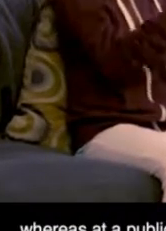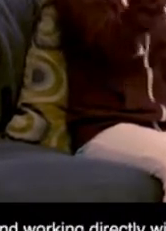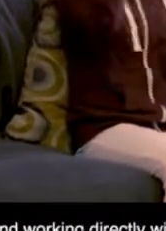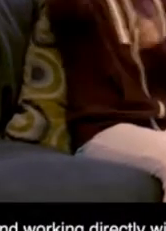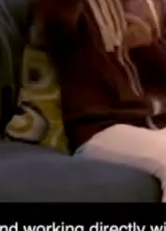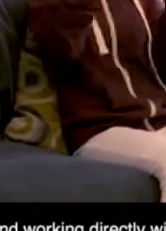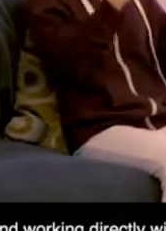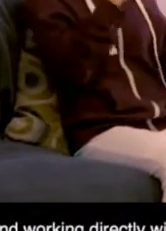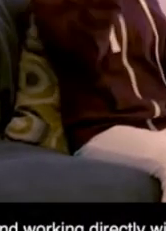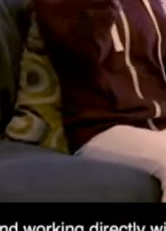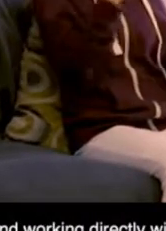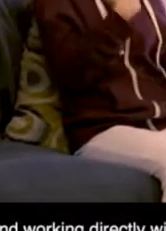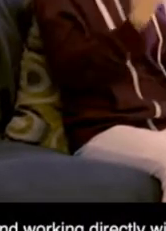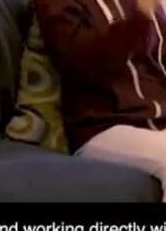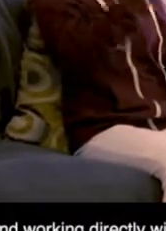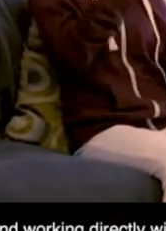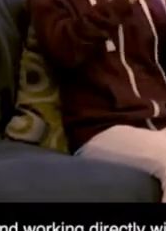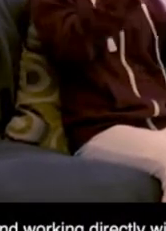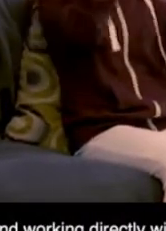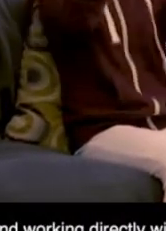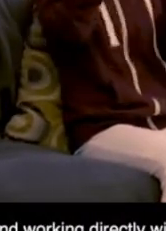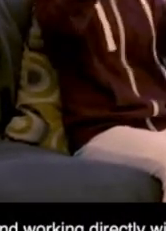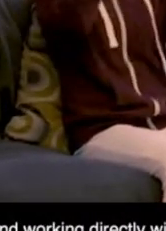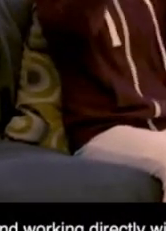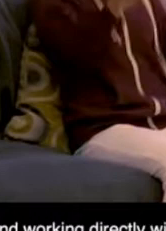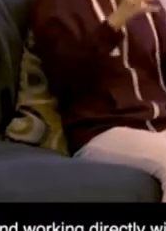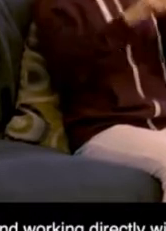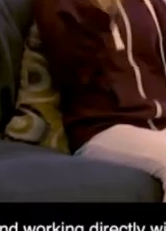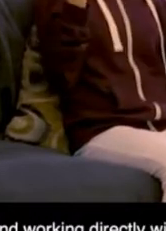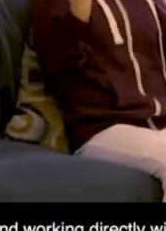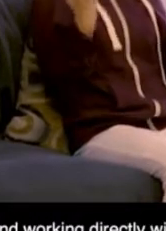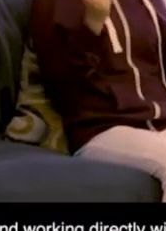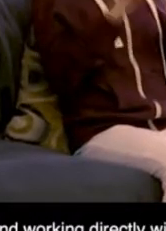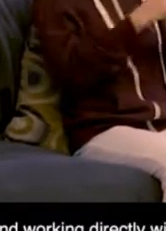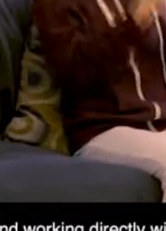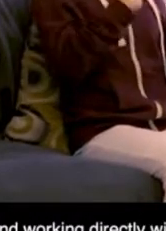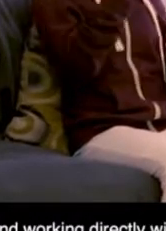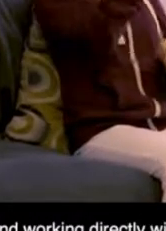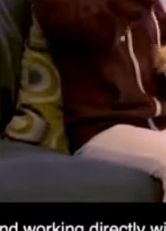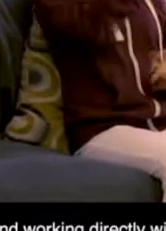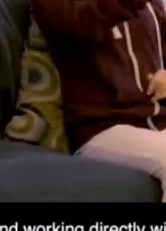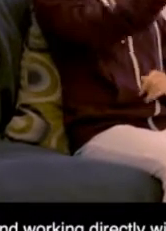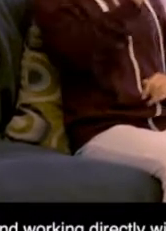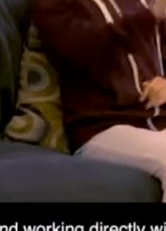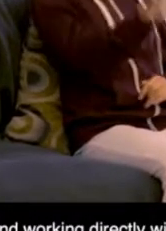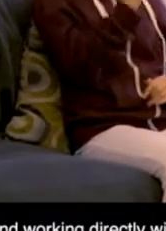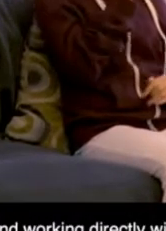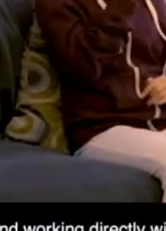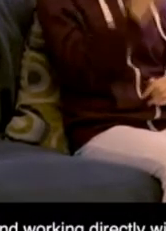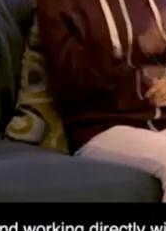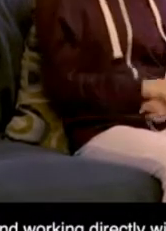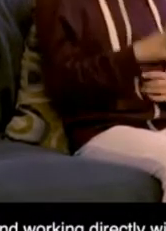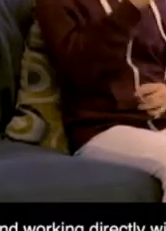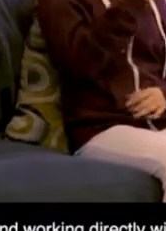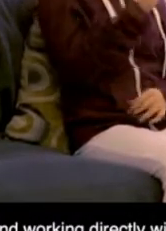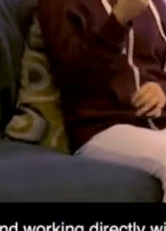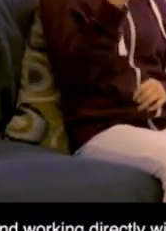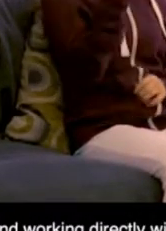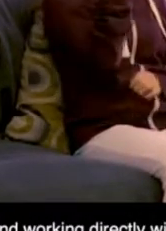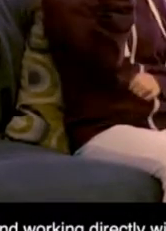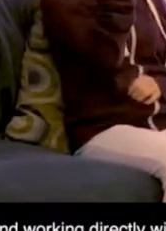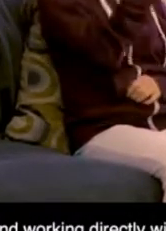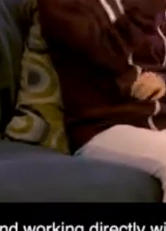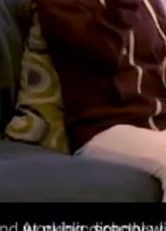an interpreter. And working directly with a teacher that signs, I'm able to access my